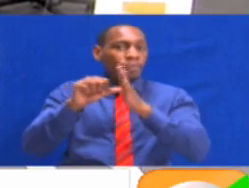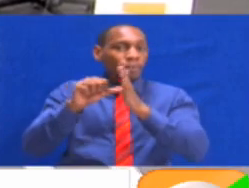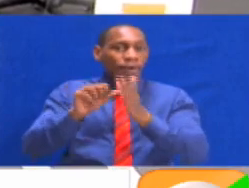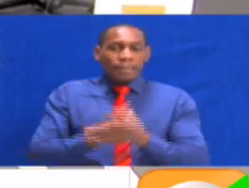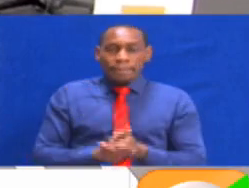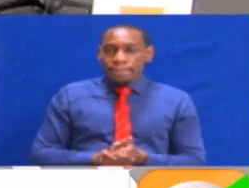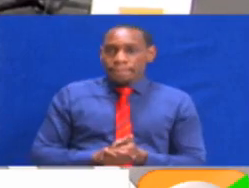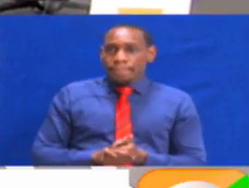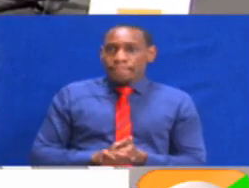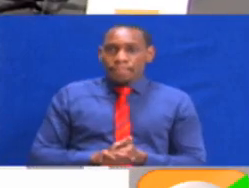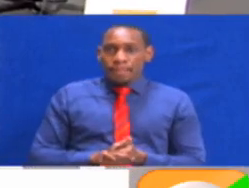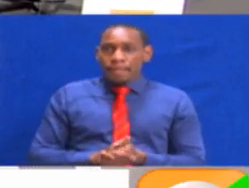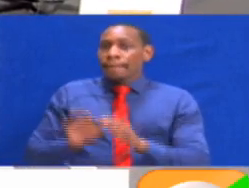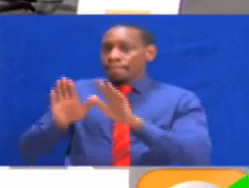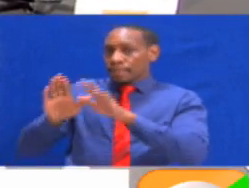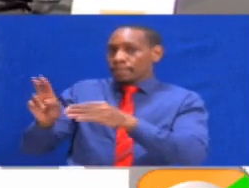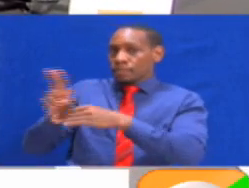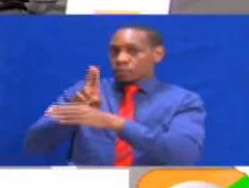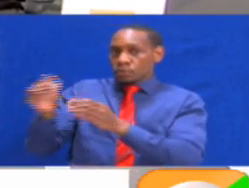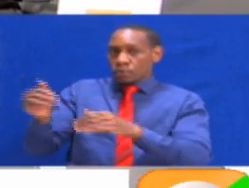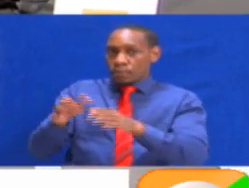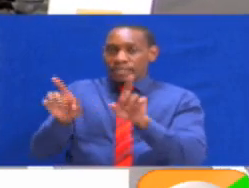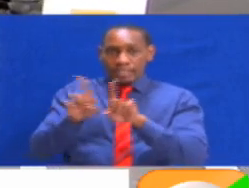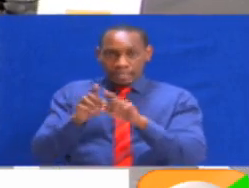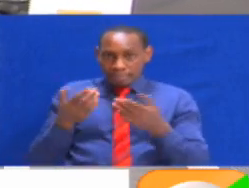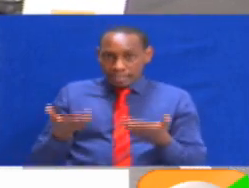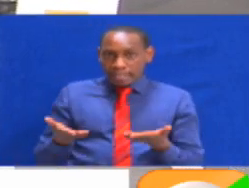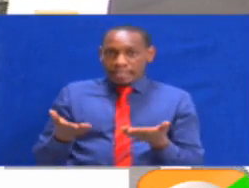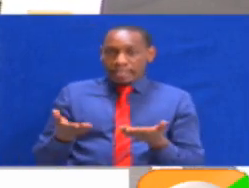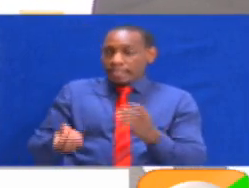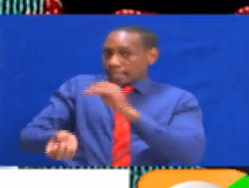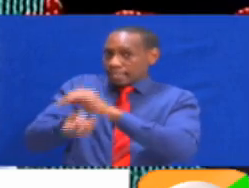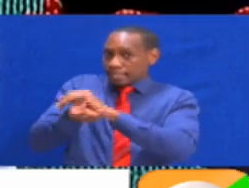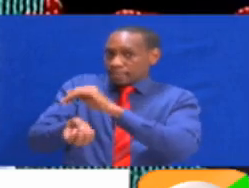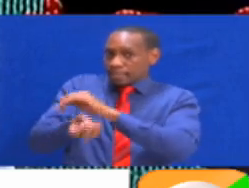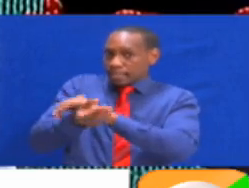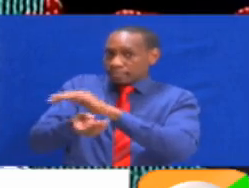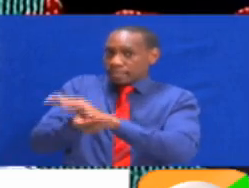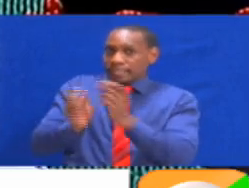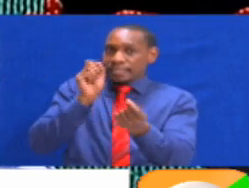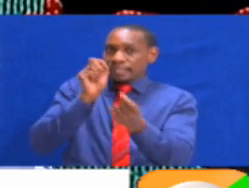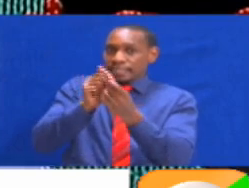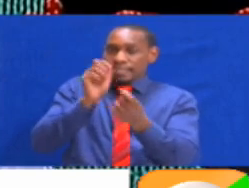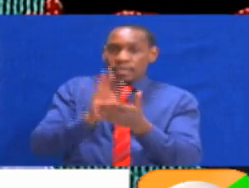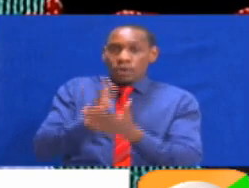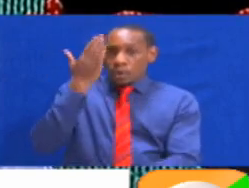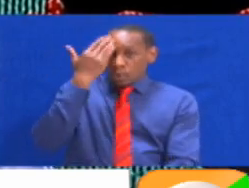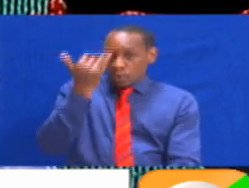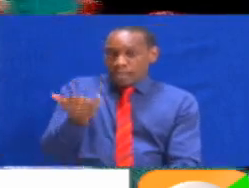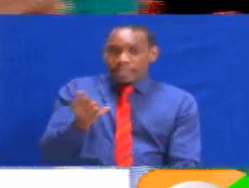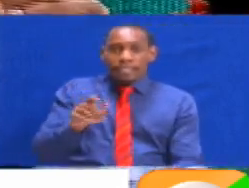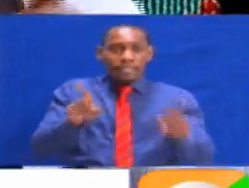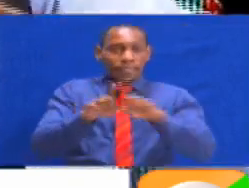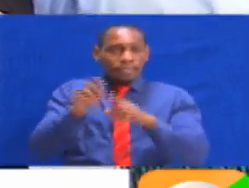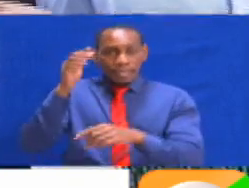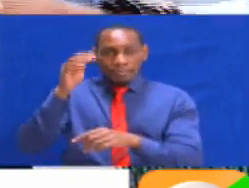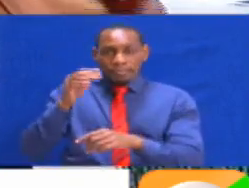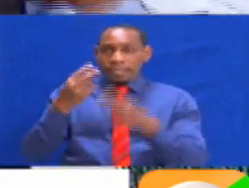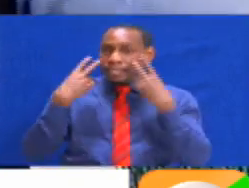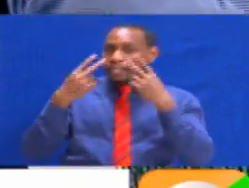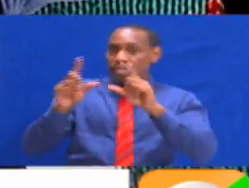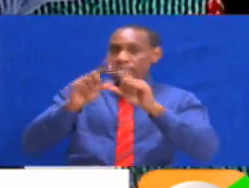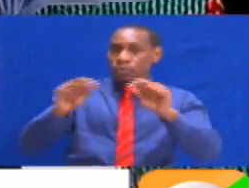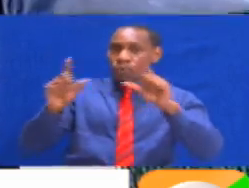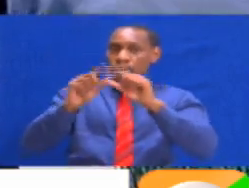But Yvonne, maybe, Joe, we could use this opportunity as well to demystify the test. Yeah. Because considering what the gentleman was talking